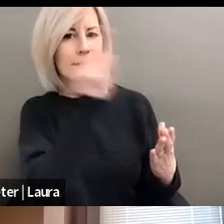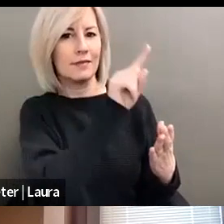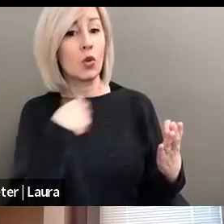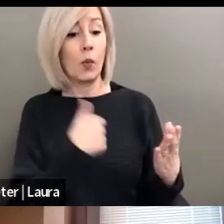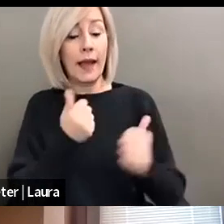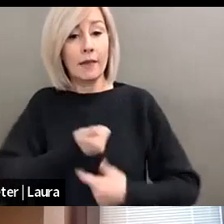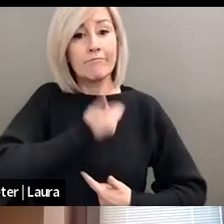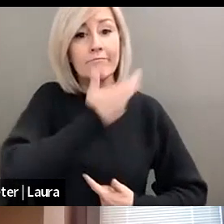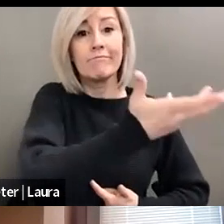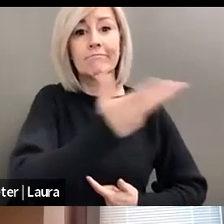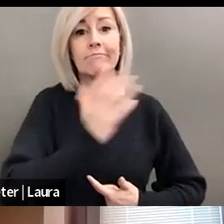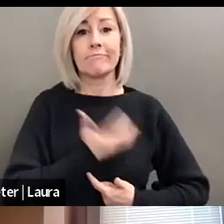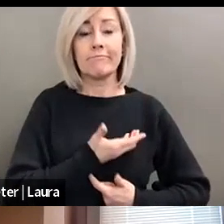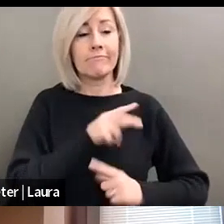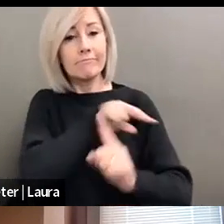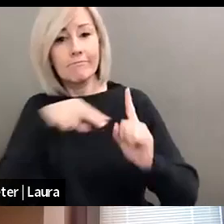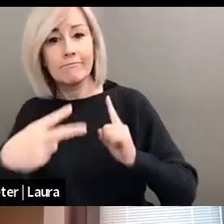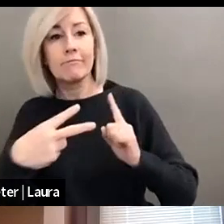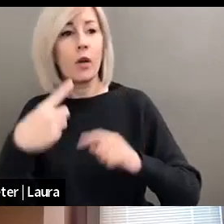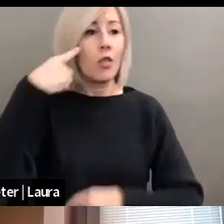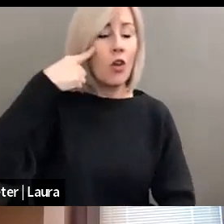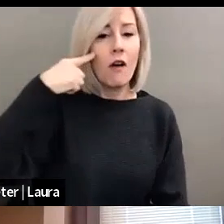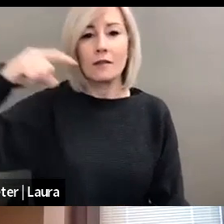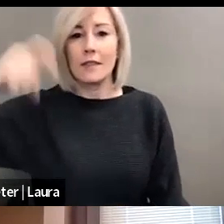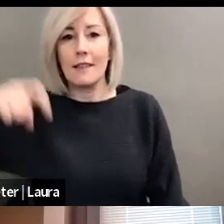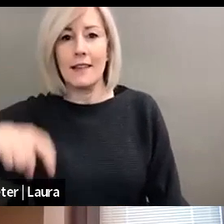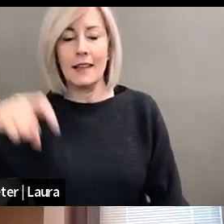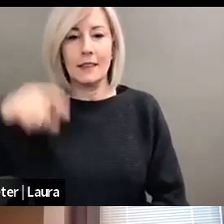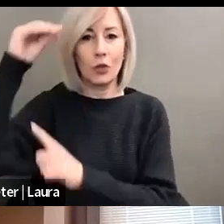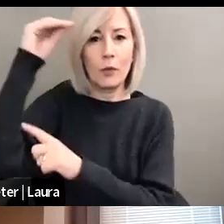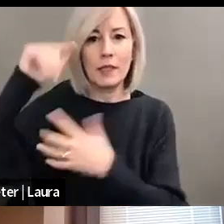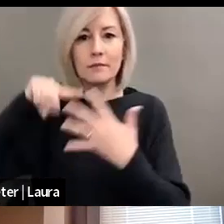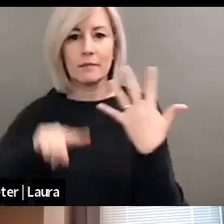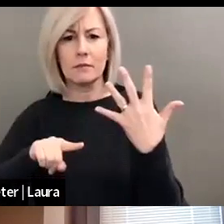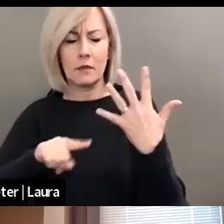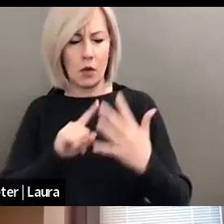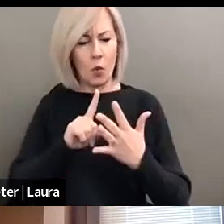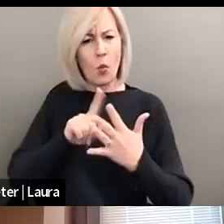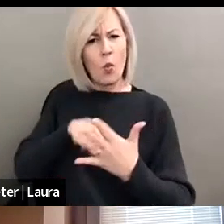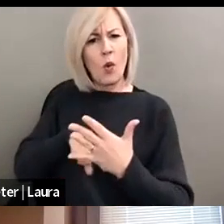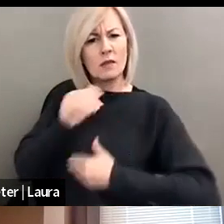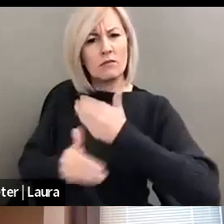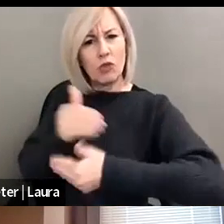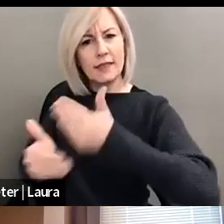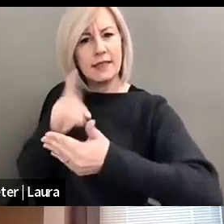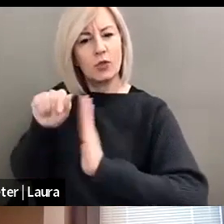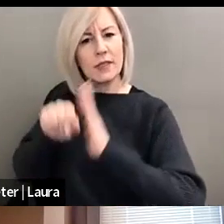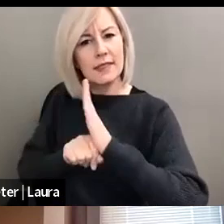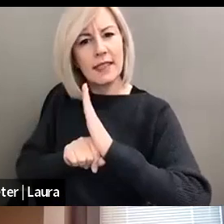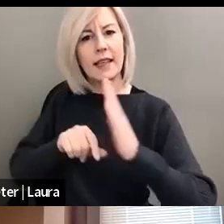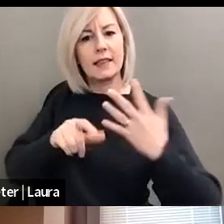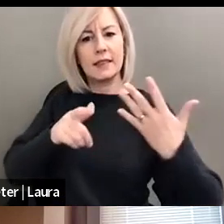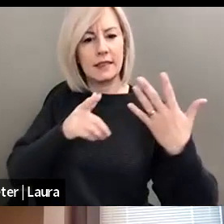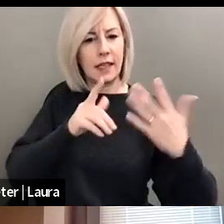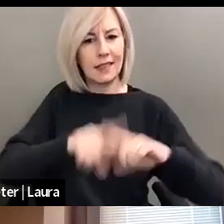our opinions, our thoughts, or our needs. What are the processes of state cycles and